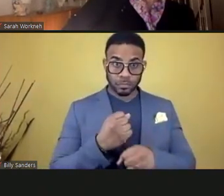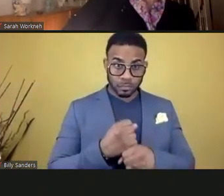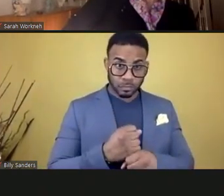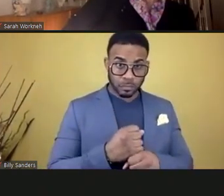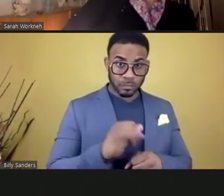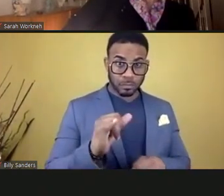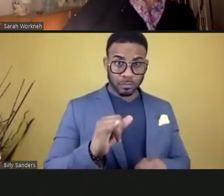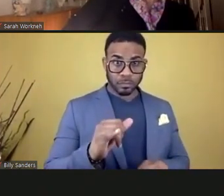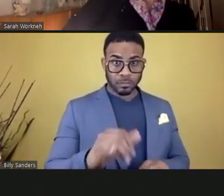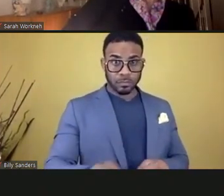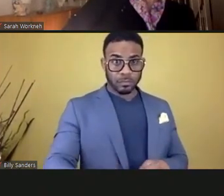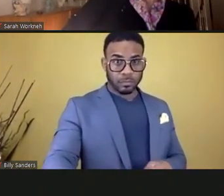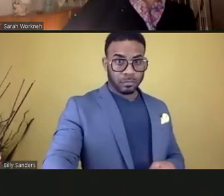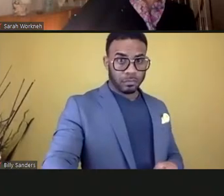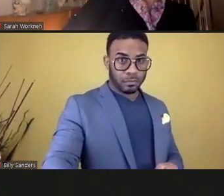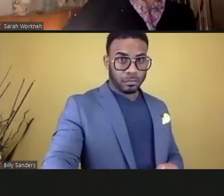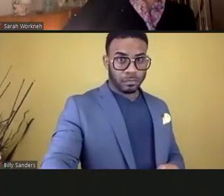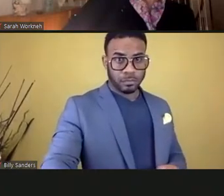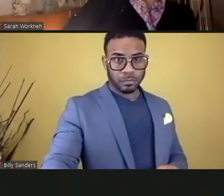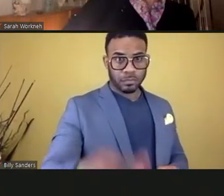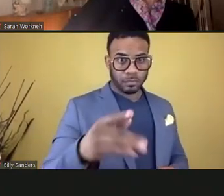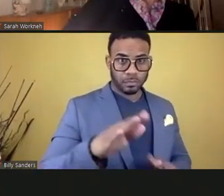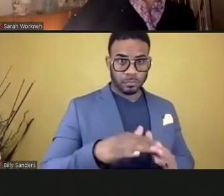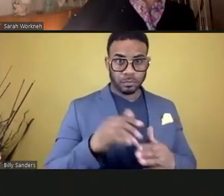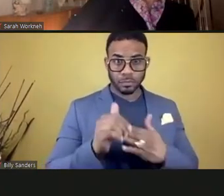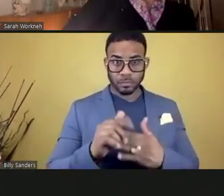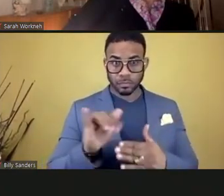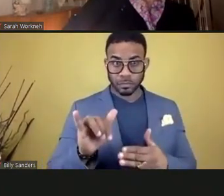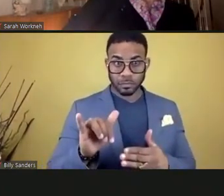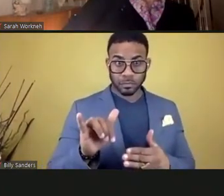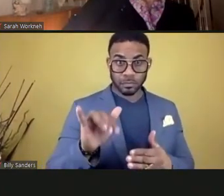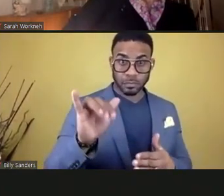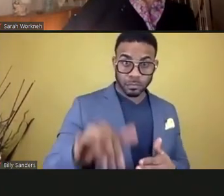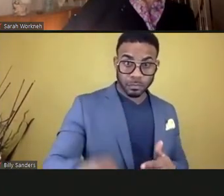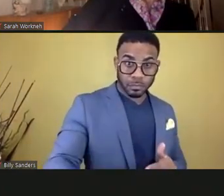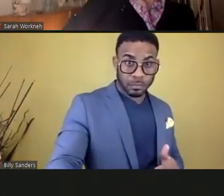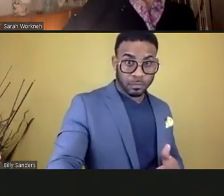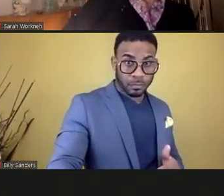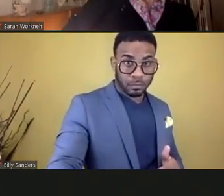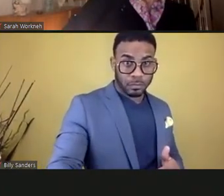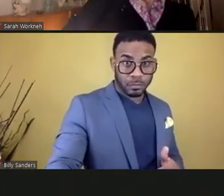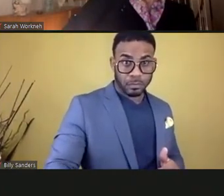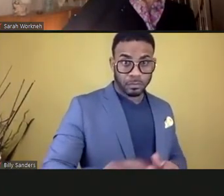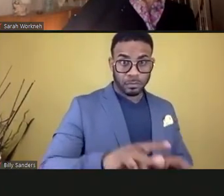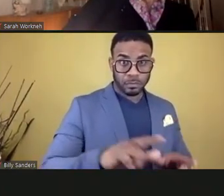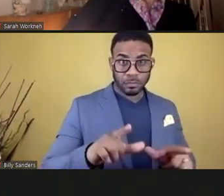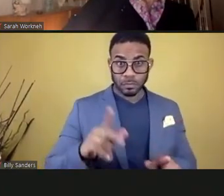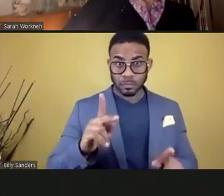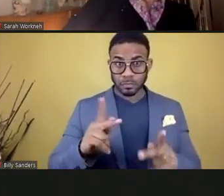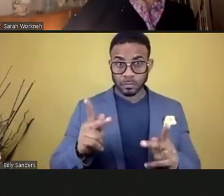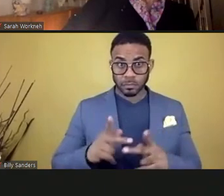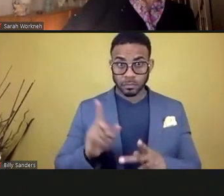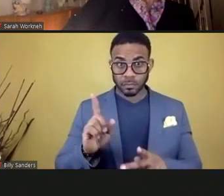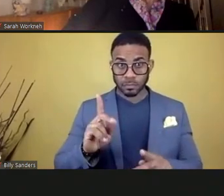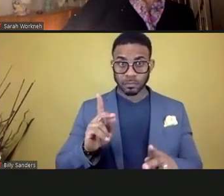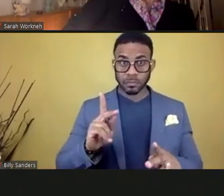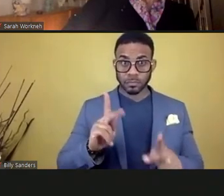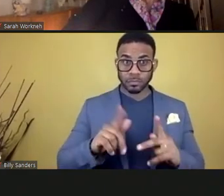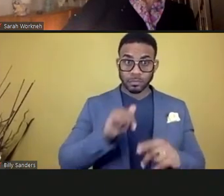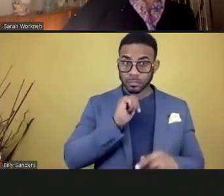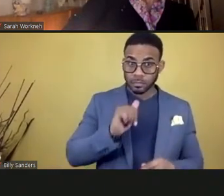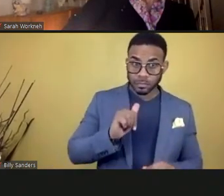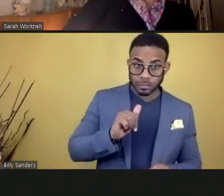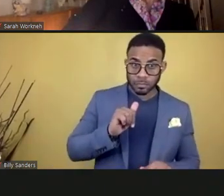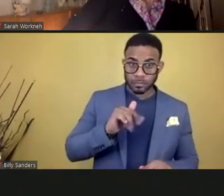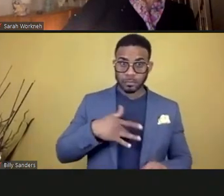like a green book guide, right? That says and locates places where folks are not going